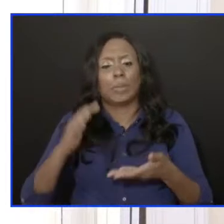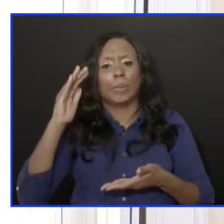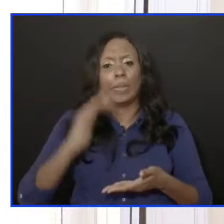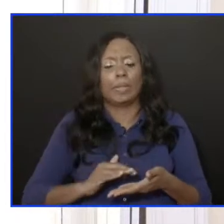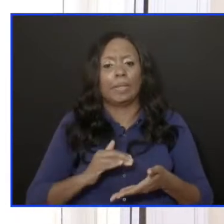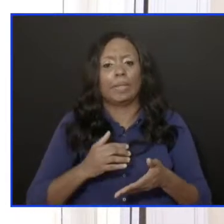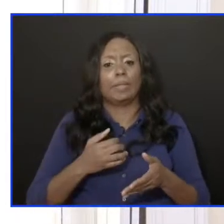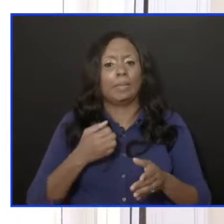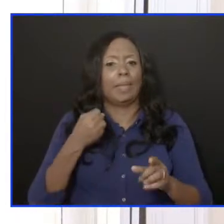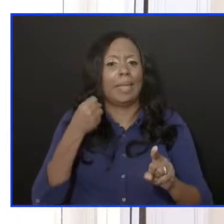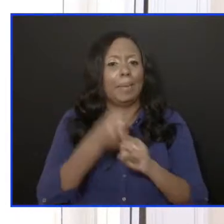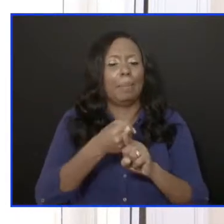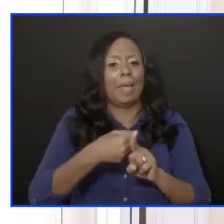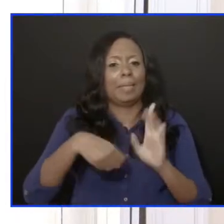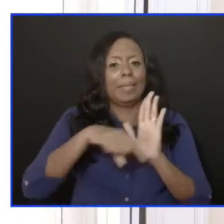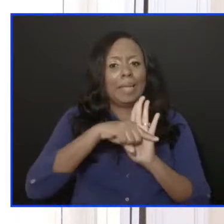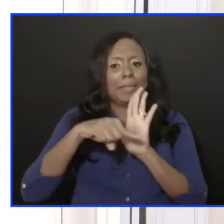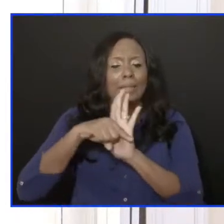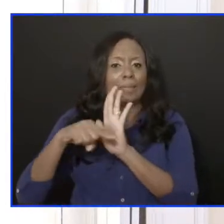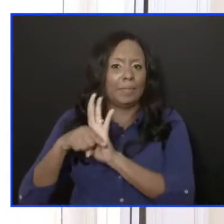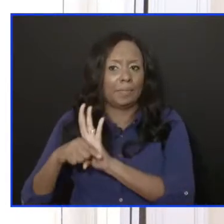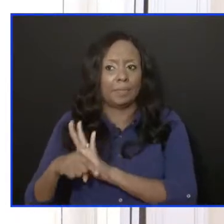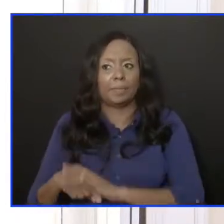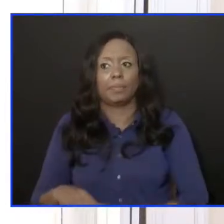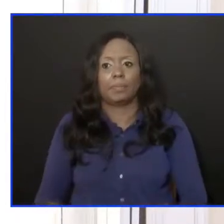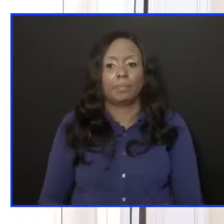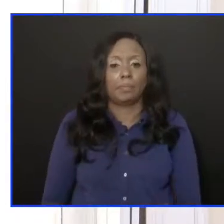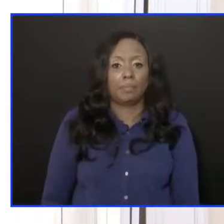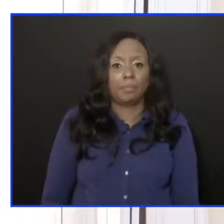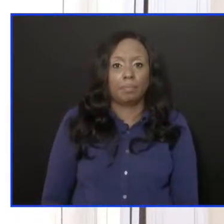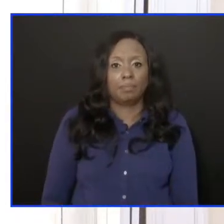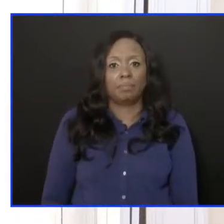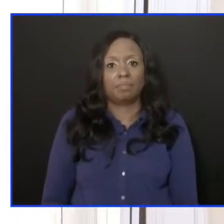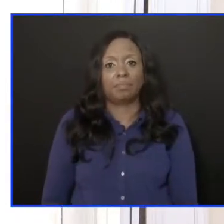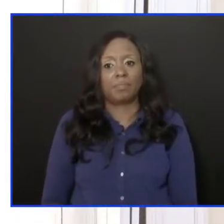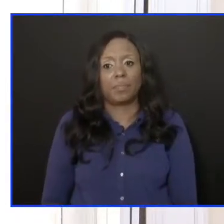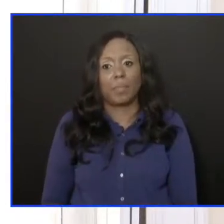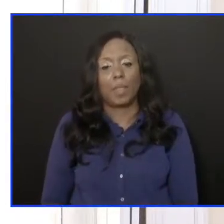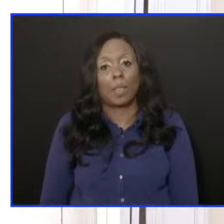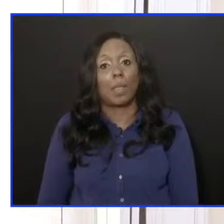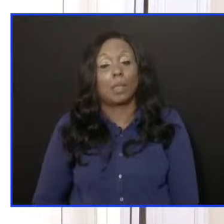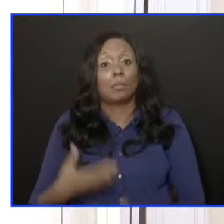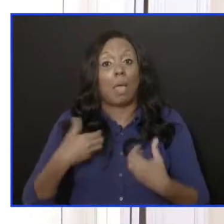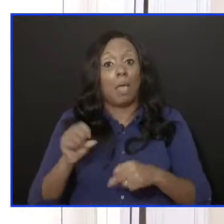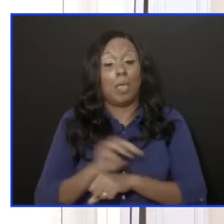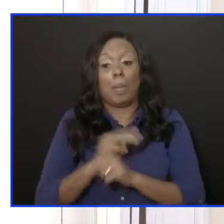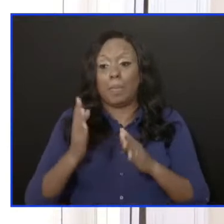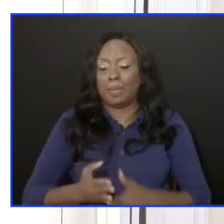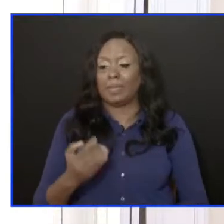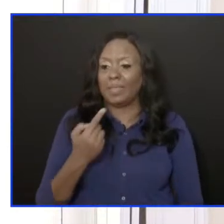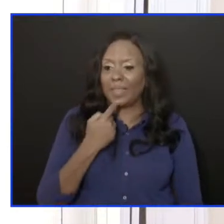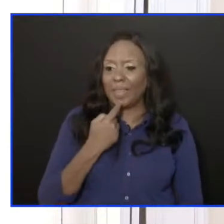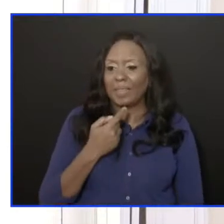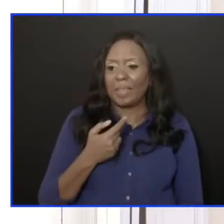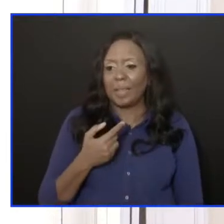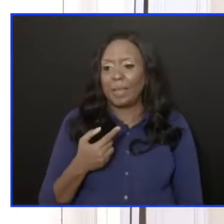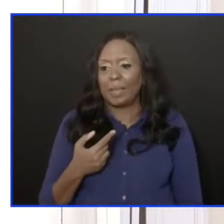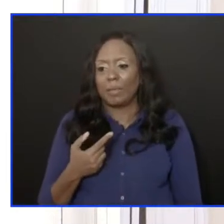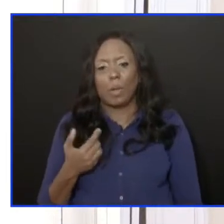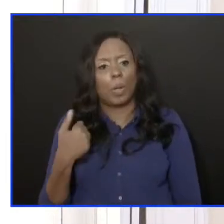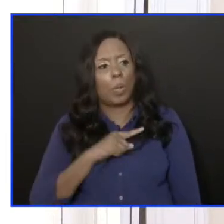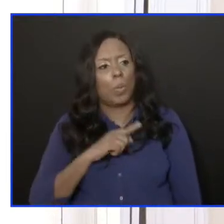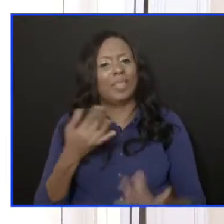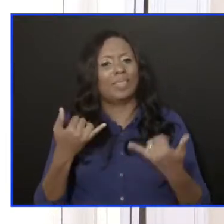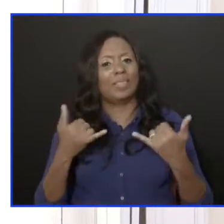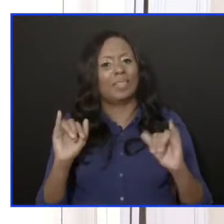that our fatality rate ranks among the lowest in the world, but for me that's no comfort, and that's why you don't hear me referring to that, because with